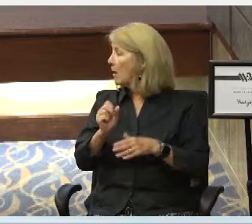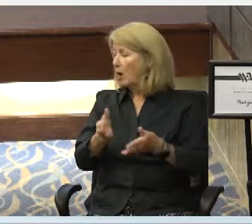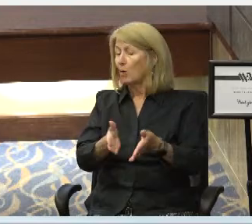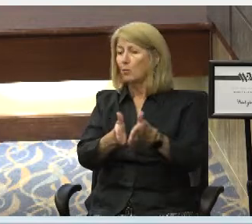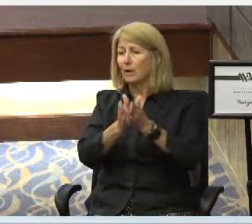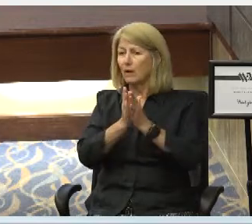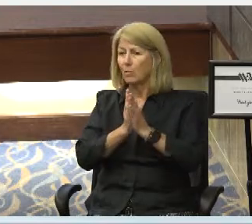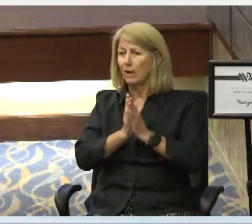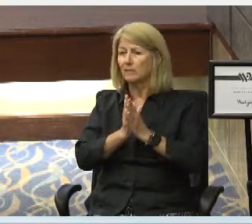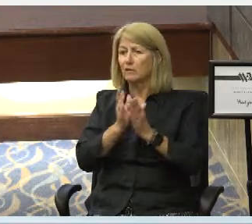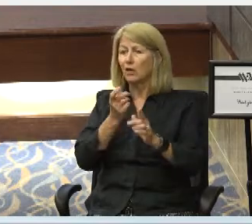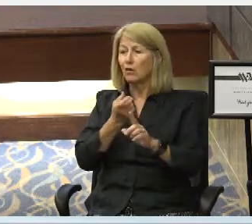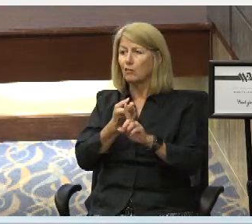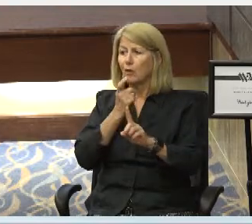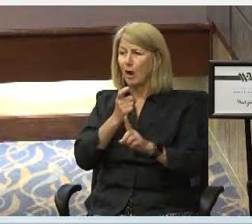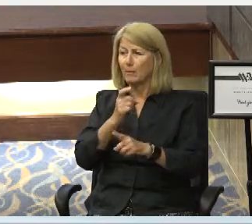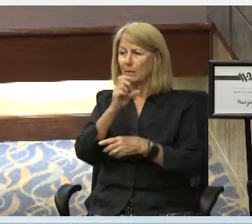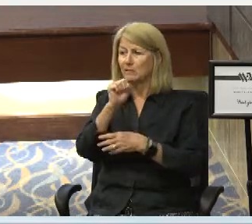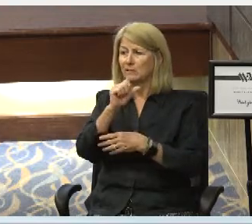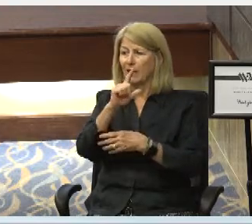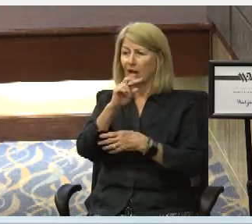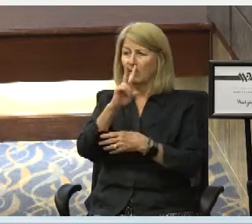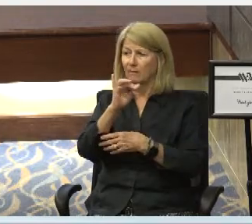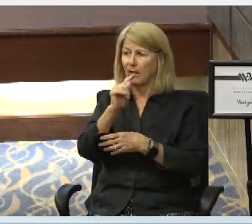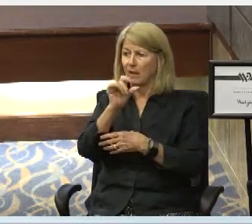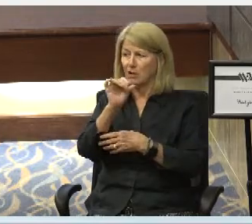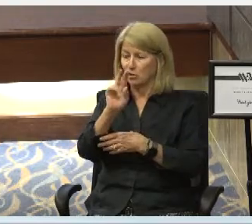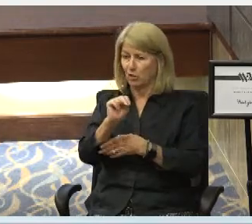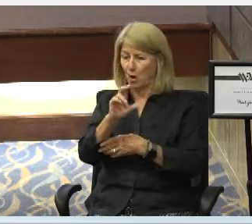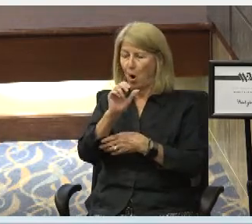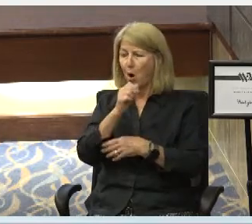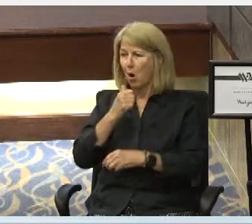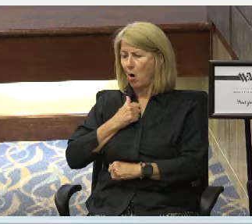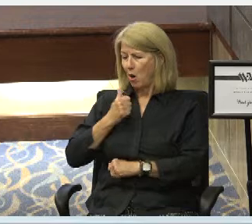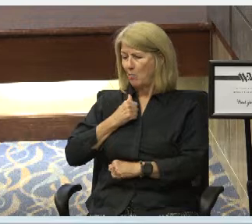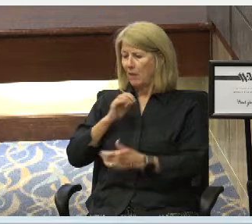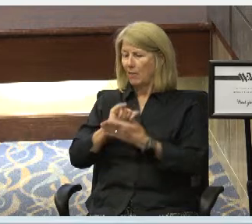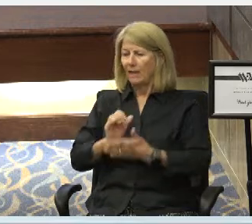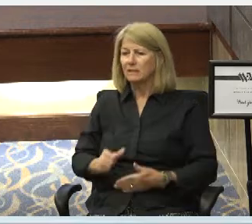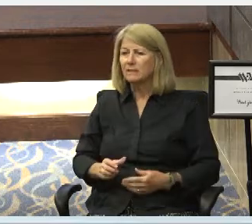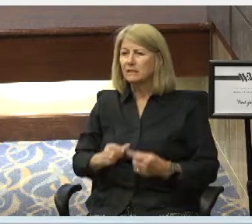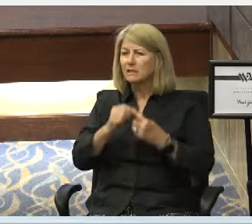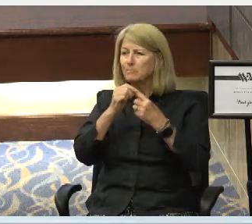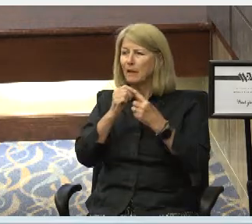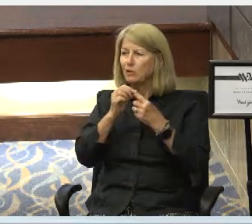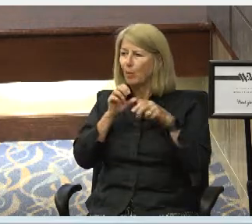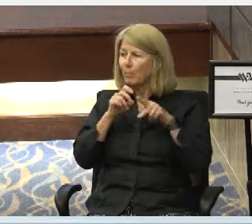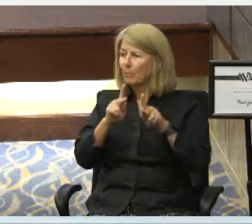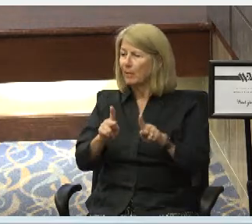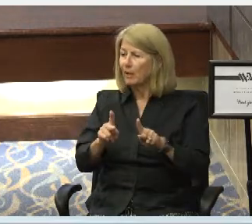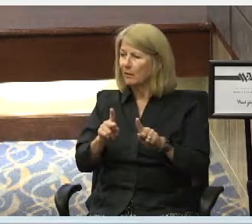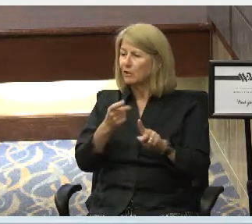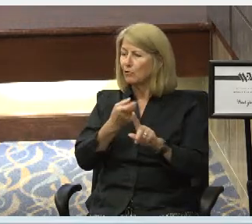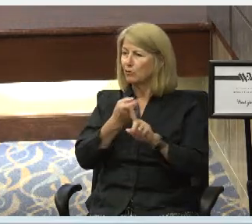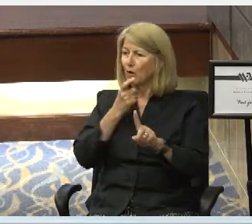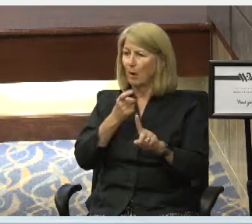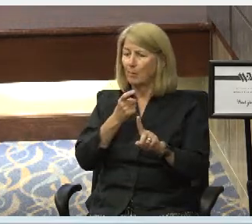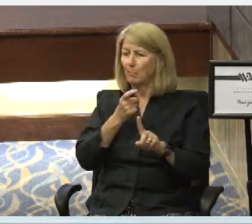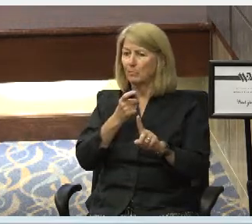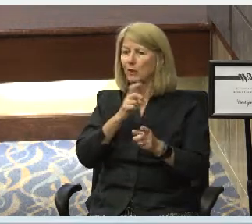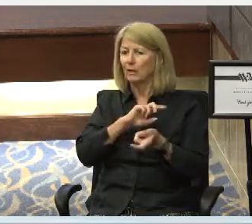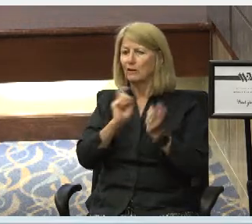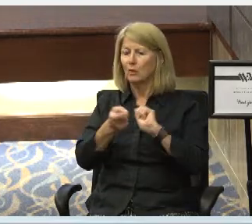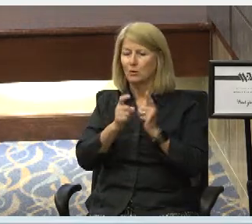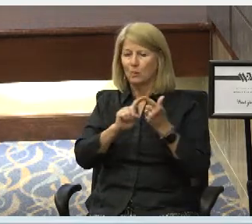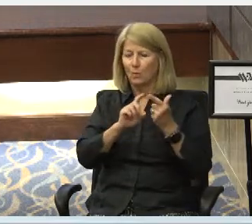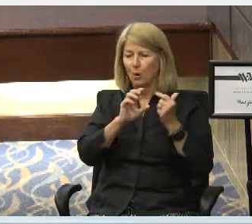request from Salvation Army. This is a special permit for transitional shelter 2 and O2 zoning.